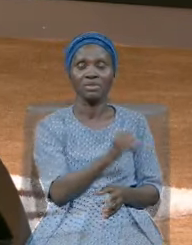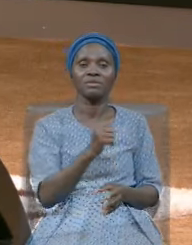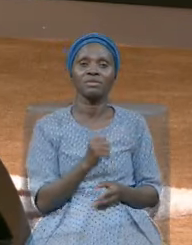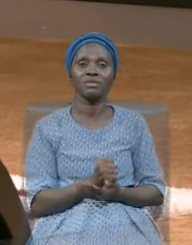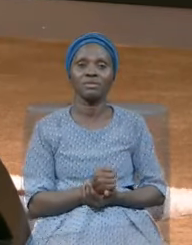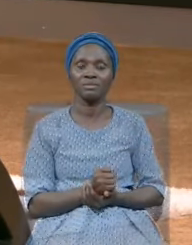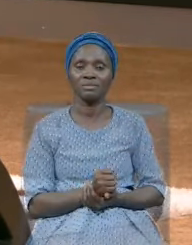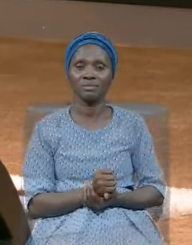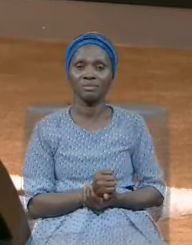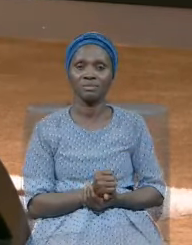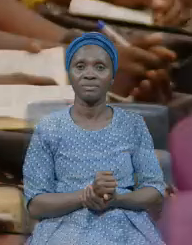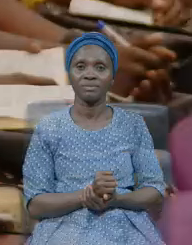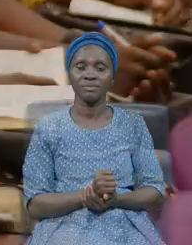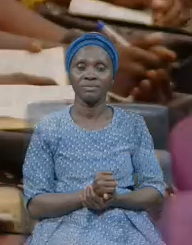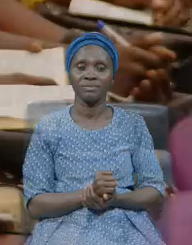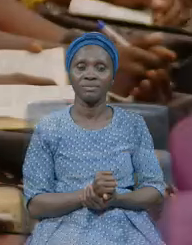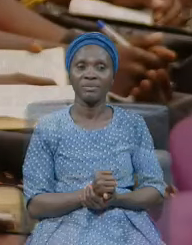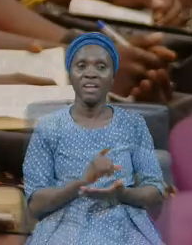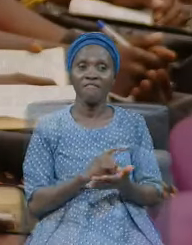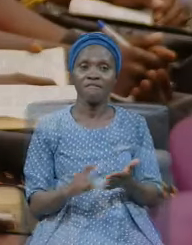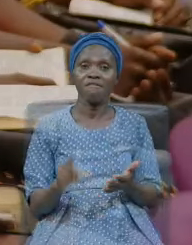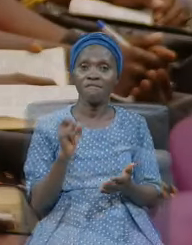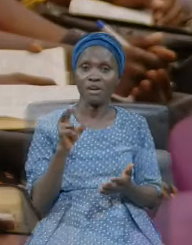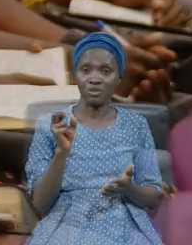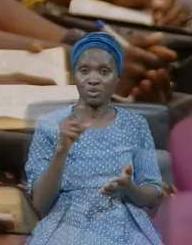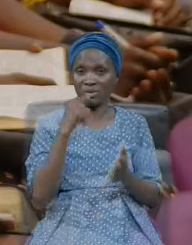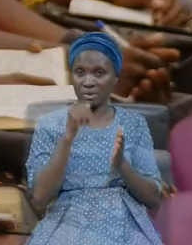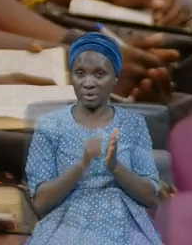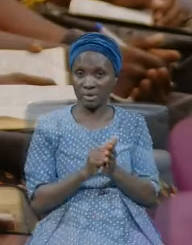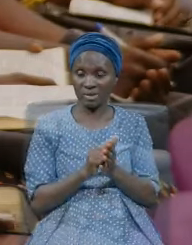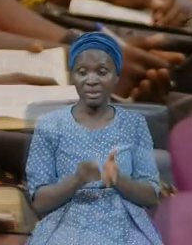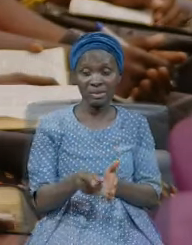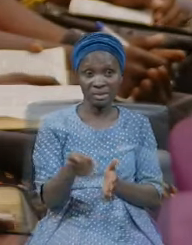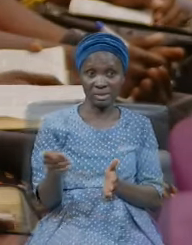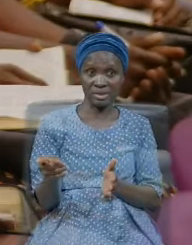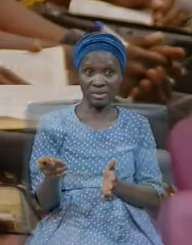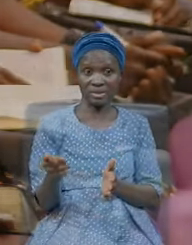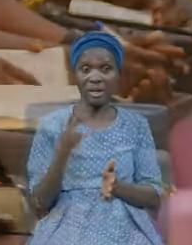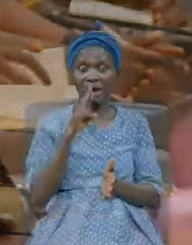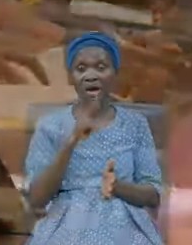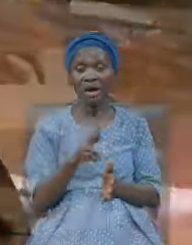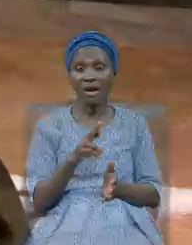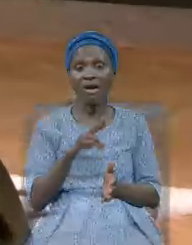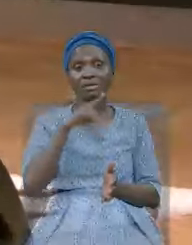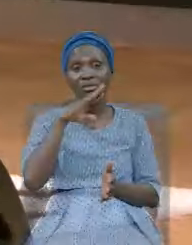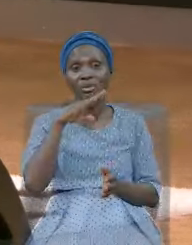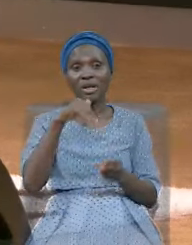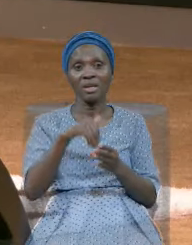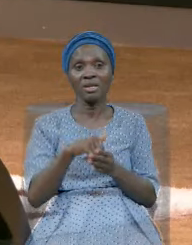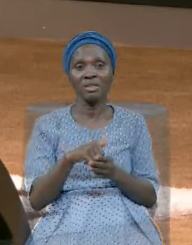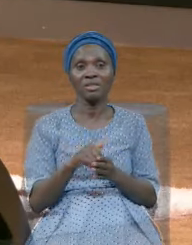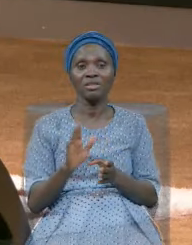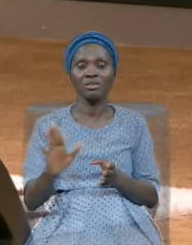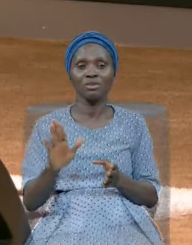verse 12, it says, these are spots in your feast of charity.